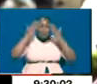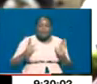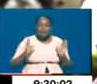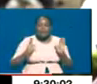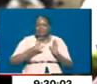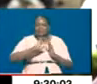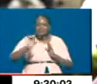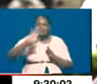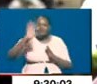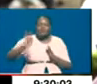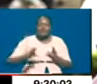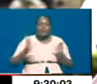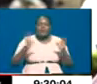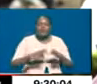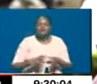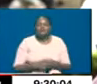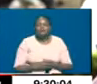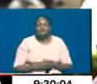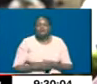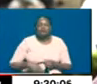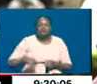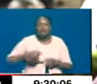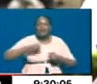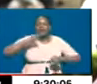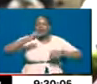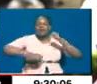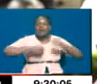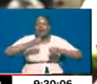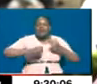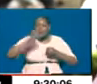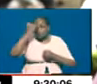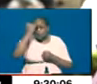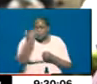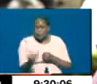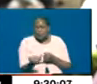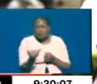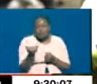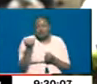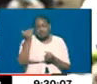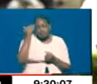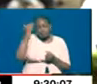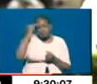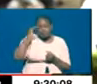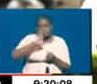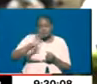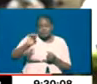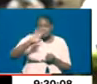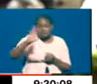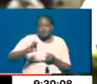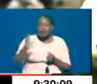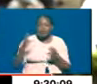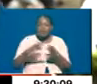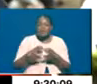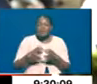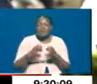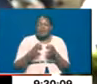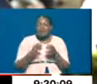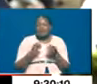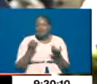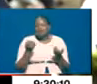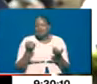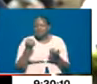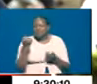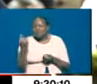African community. We are riding, you know, ESC, if you walk around, ESC is only